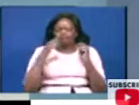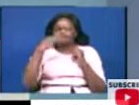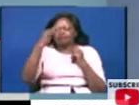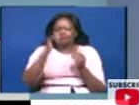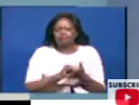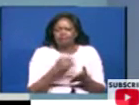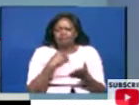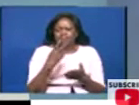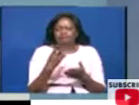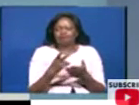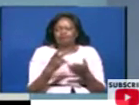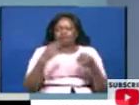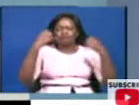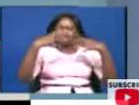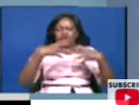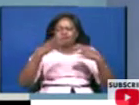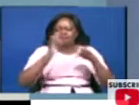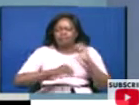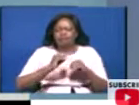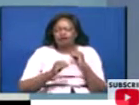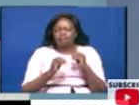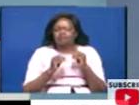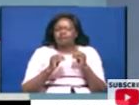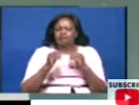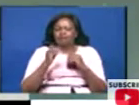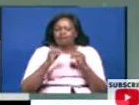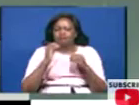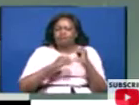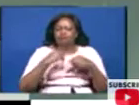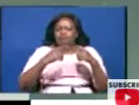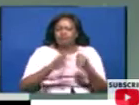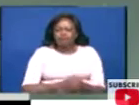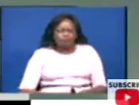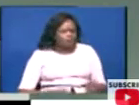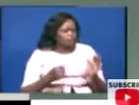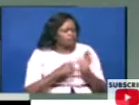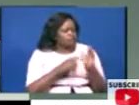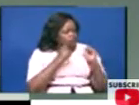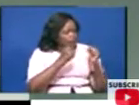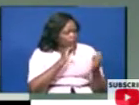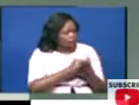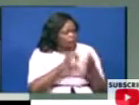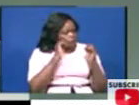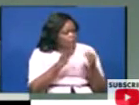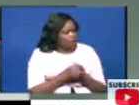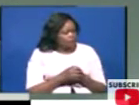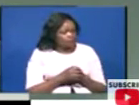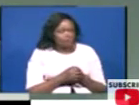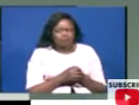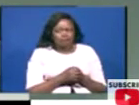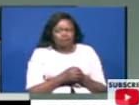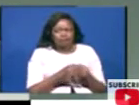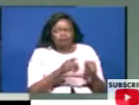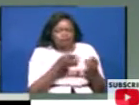want to see in a credible election and electoral process. But there you bring a very strong point, that in the unlikely event, because you know, as we